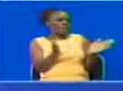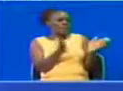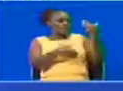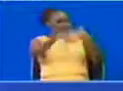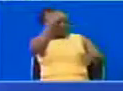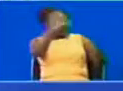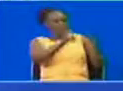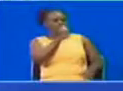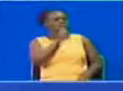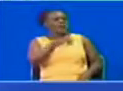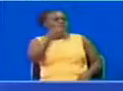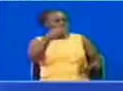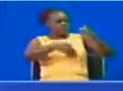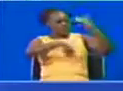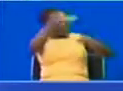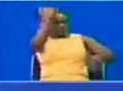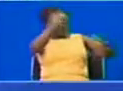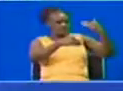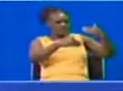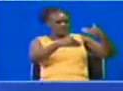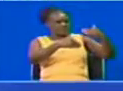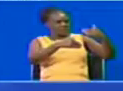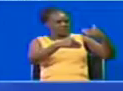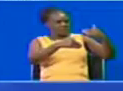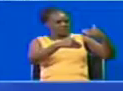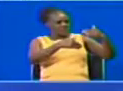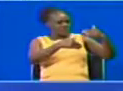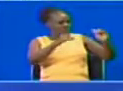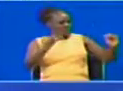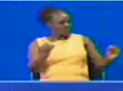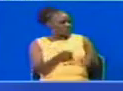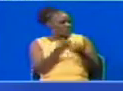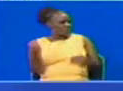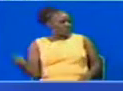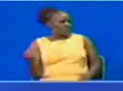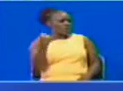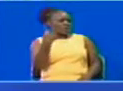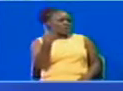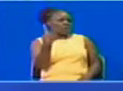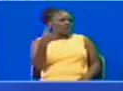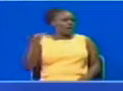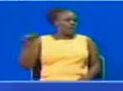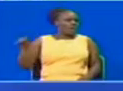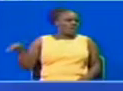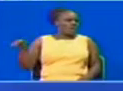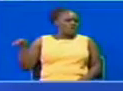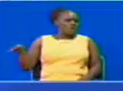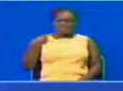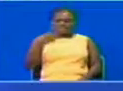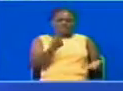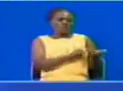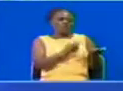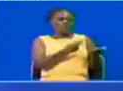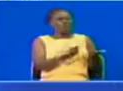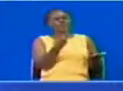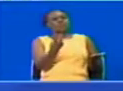private universities, you're talking about universities that are in the making. Yeah. You can't wake up one morning and claim that in 2 weeks, even